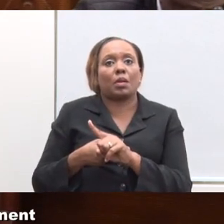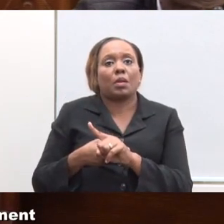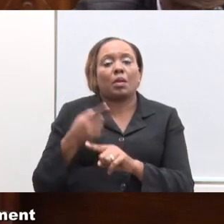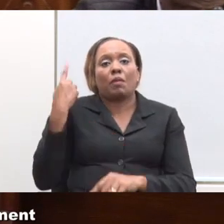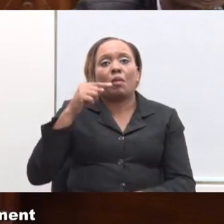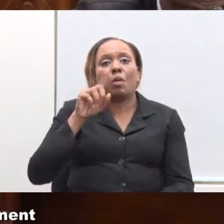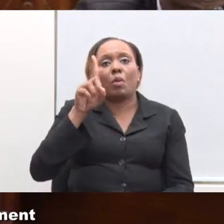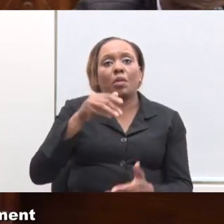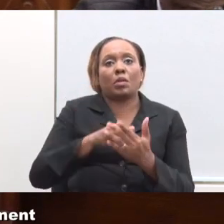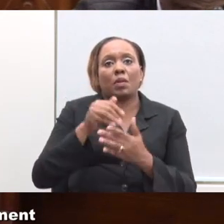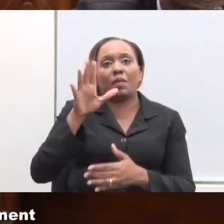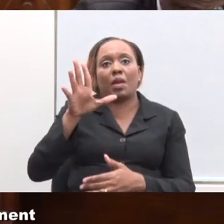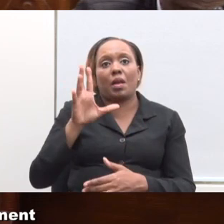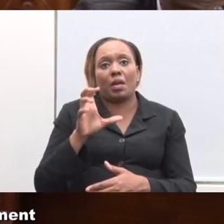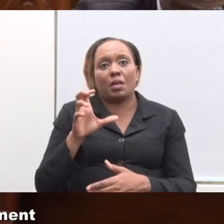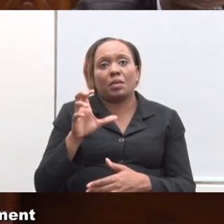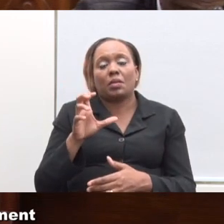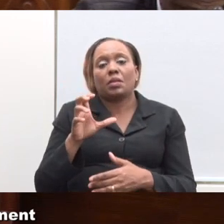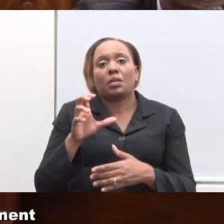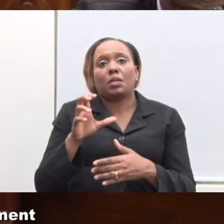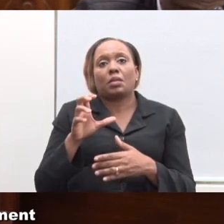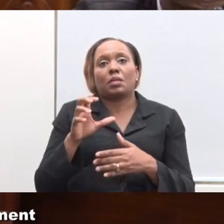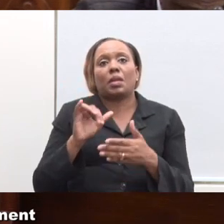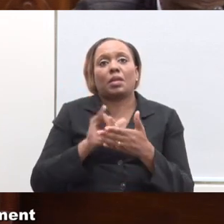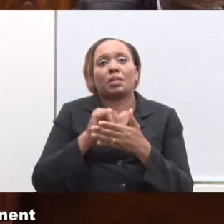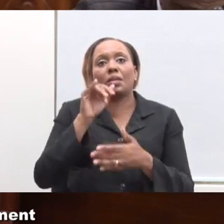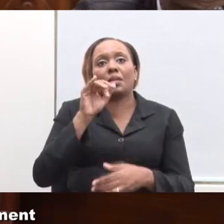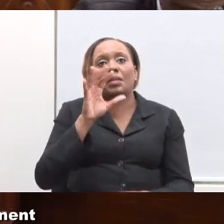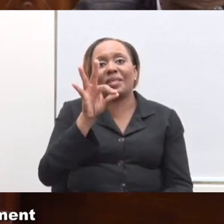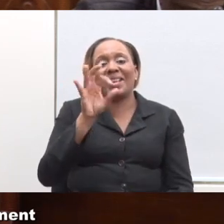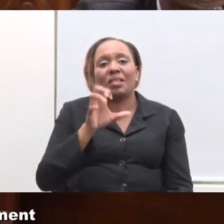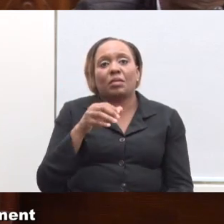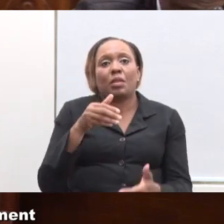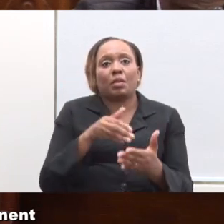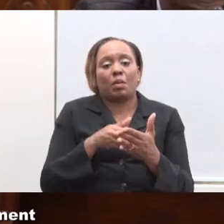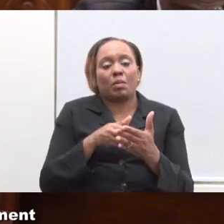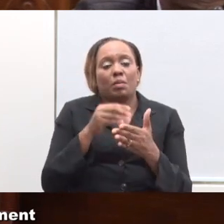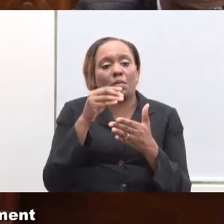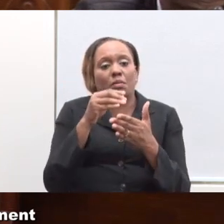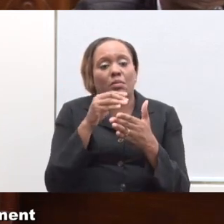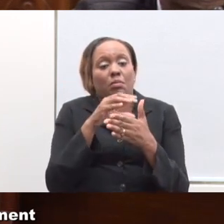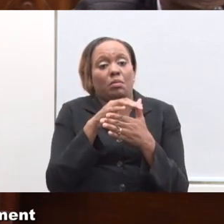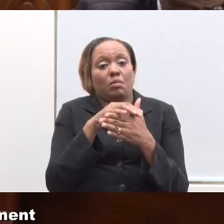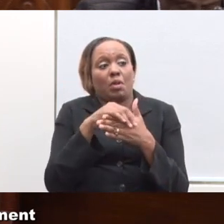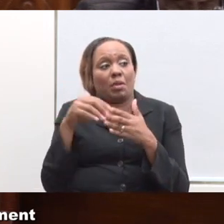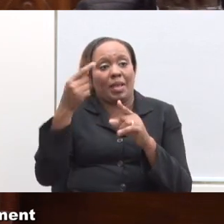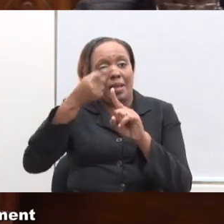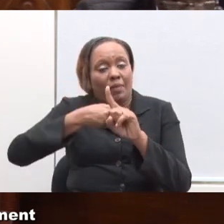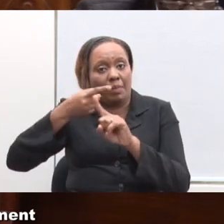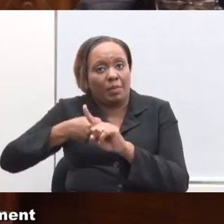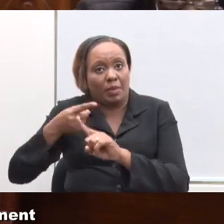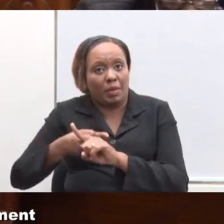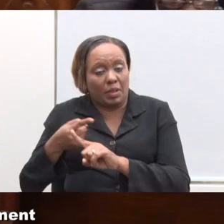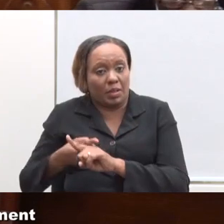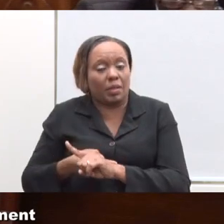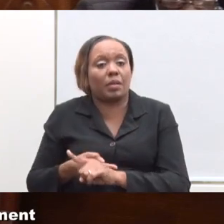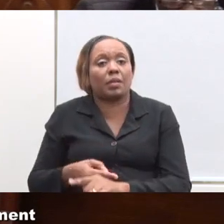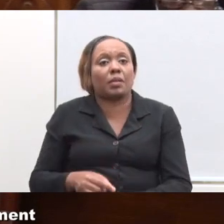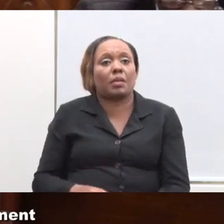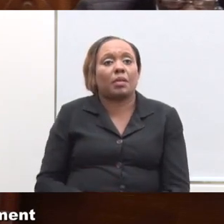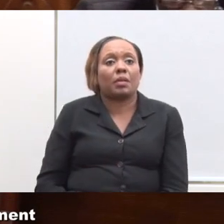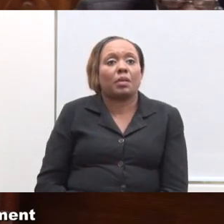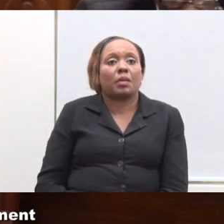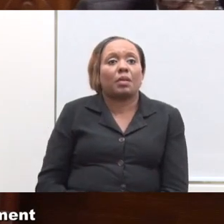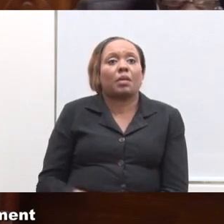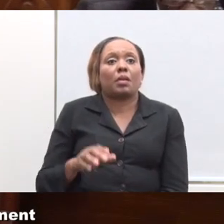families works out to $900,000 a month, and it will allow them to be able to literally be able to